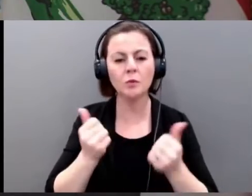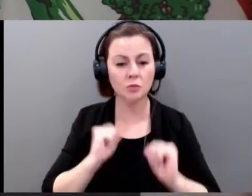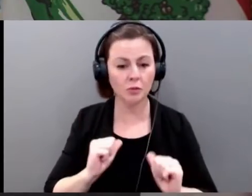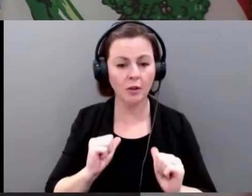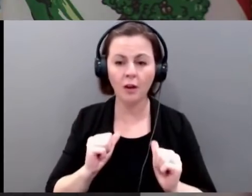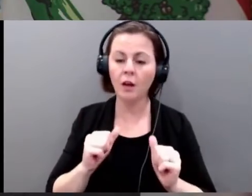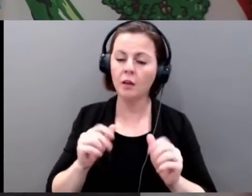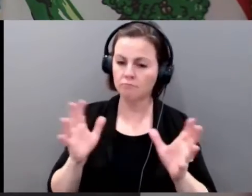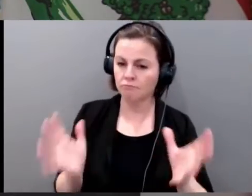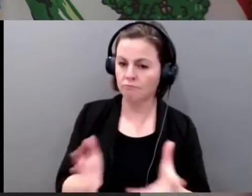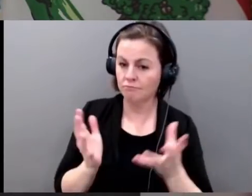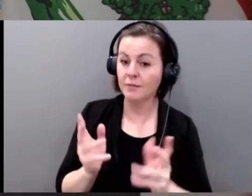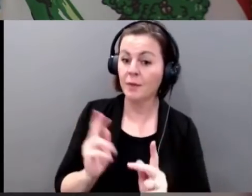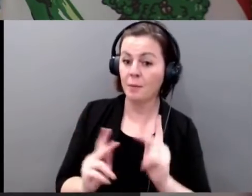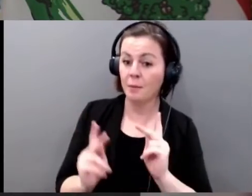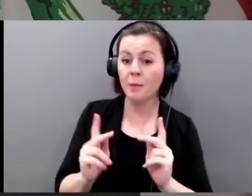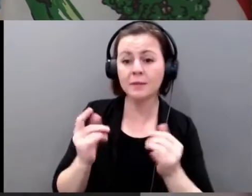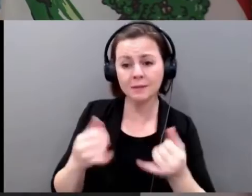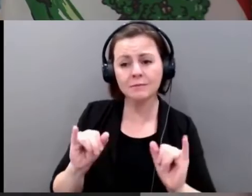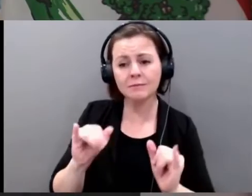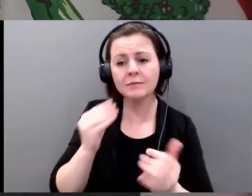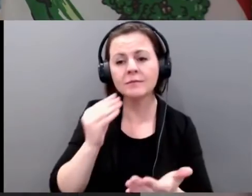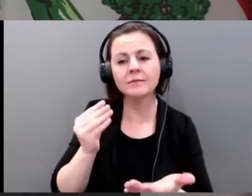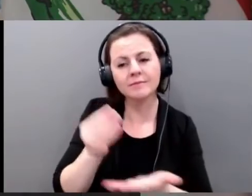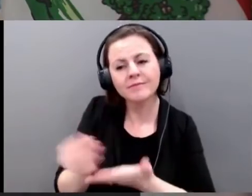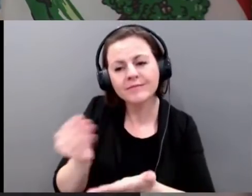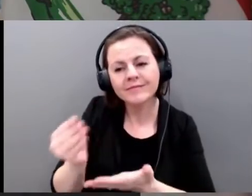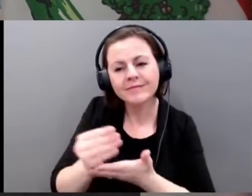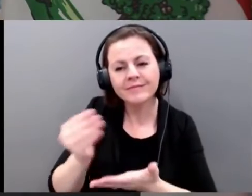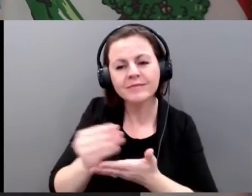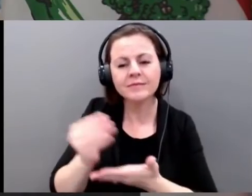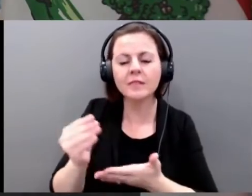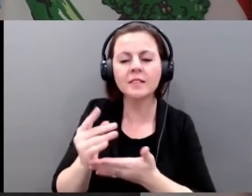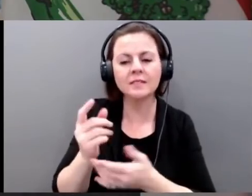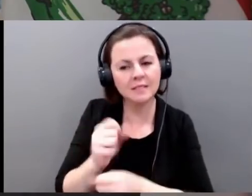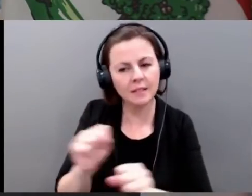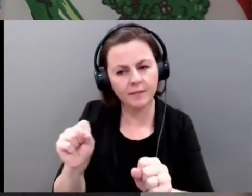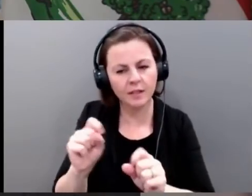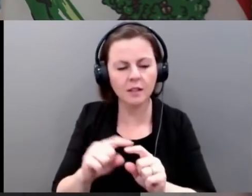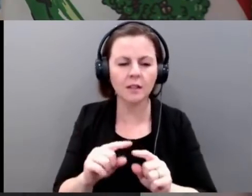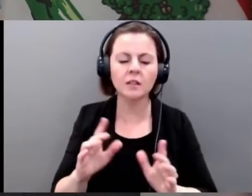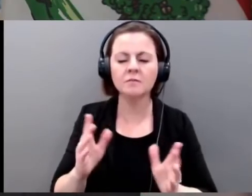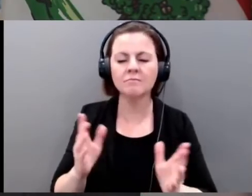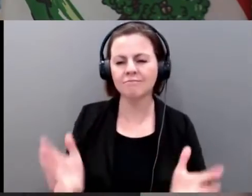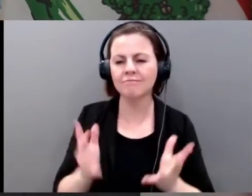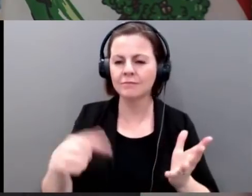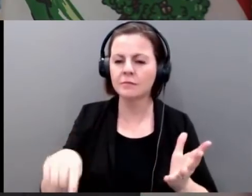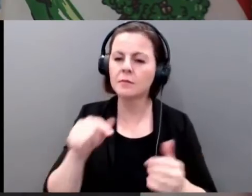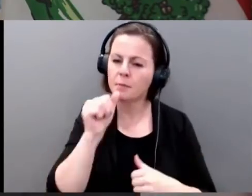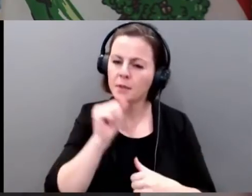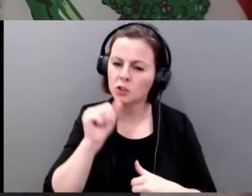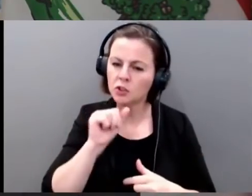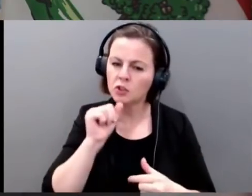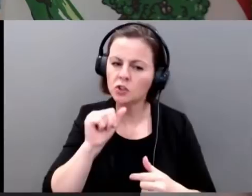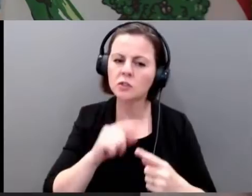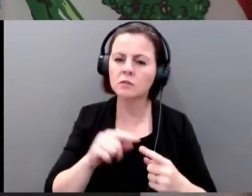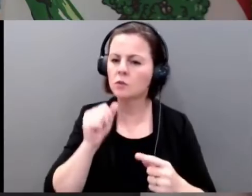shopping done safely. So I would just say, be very patient, give yourself lots of time, and